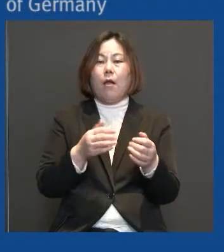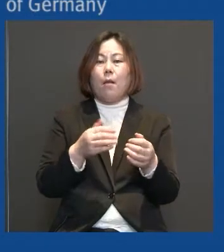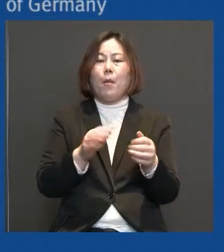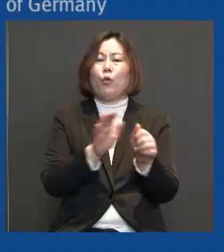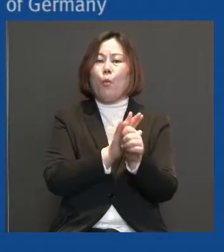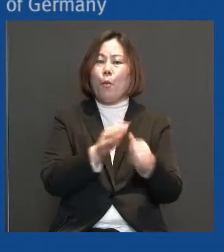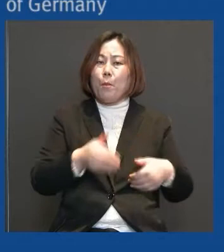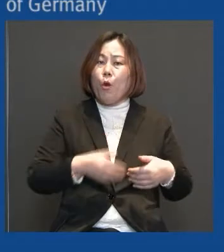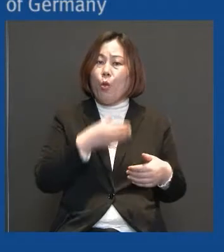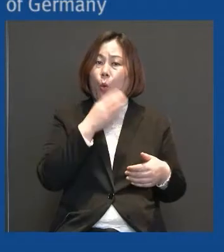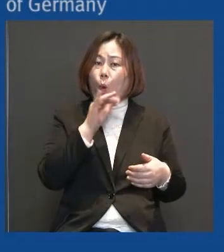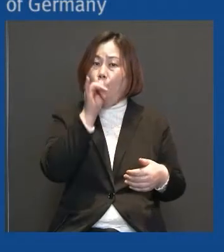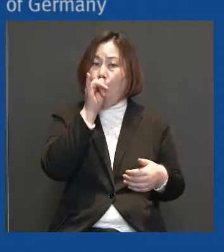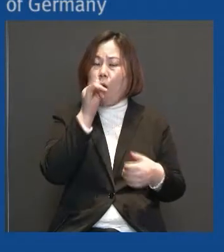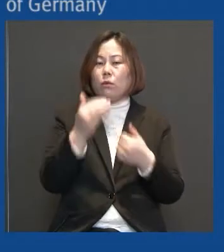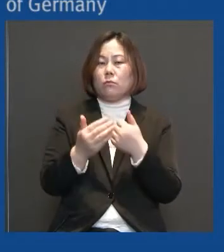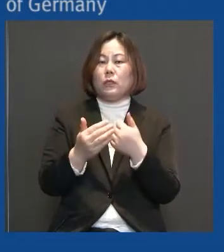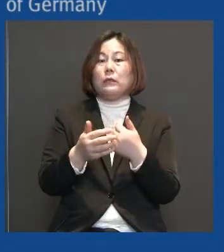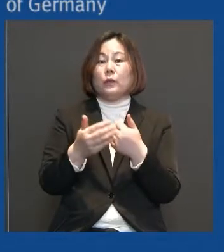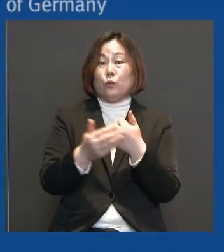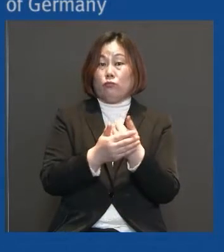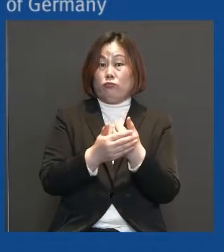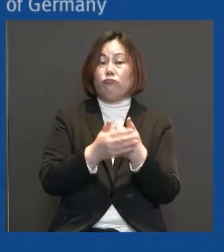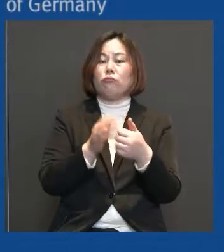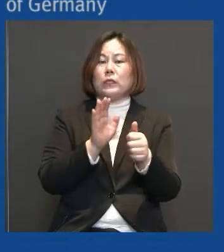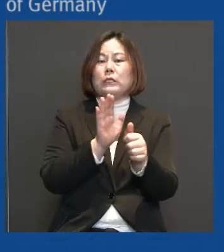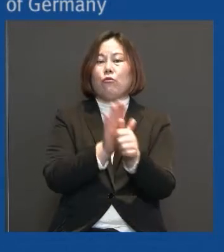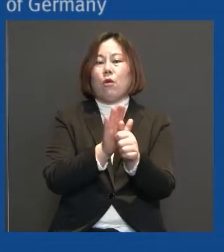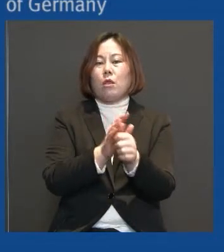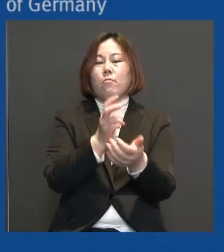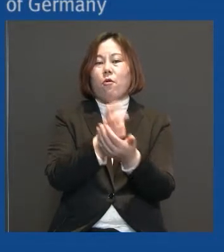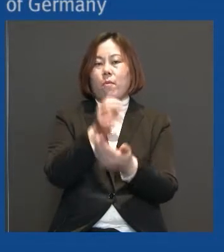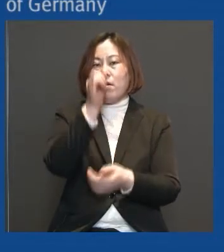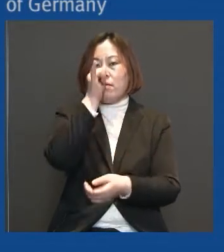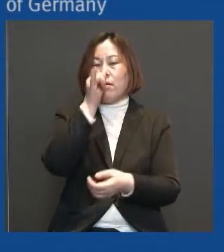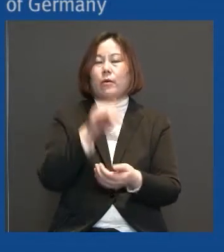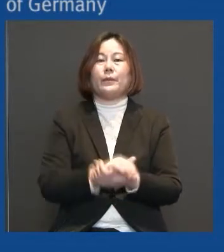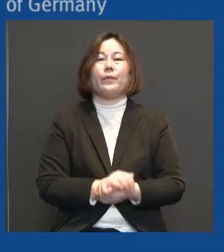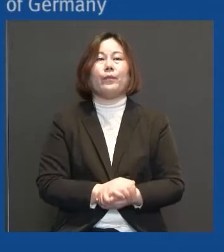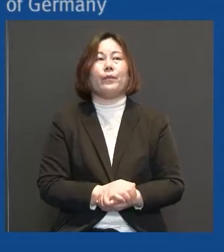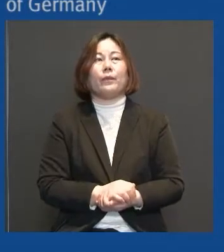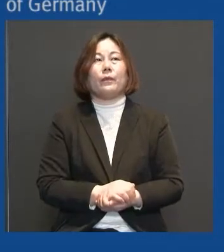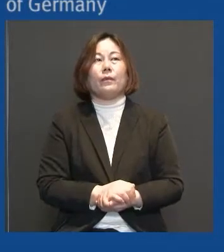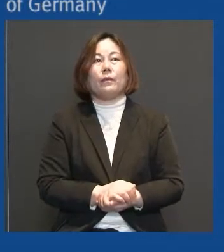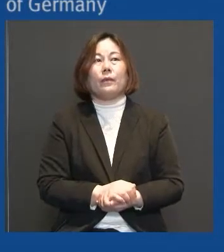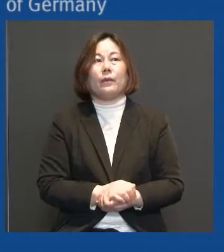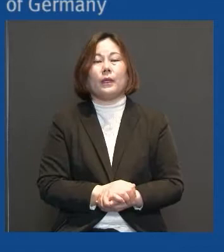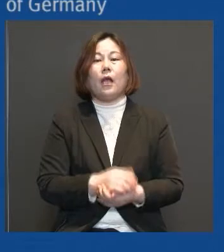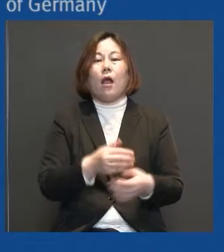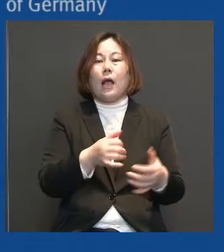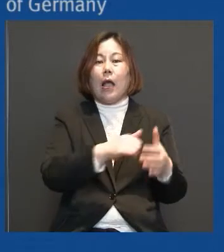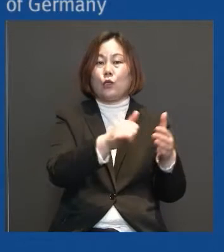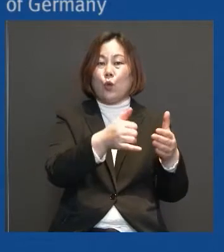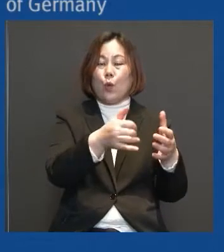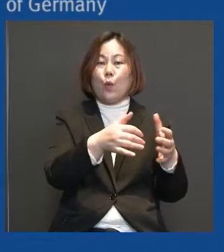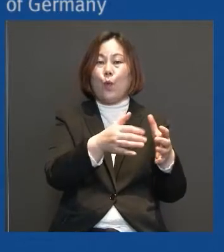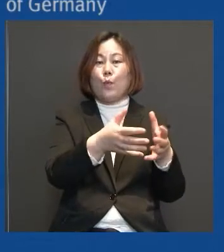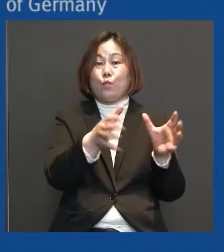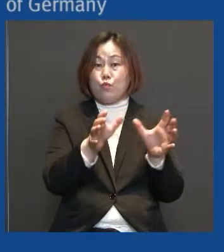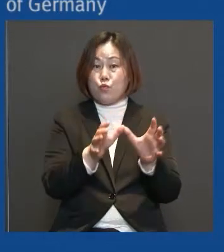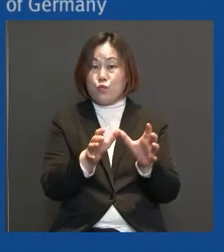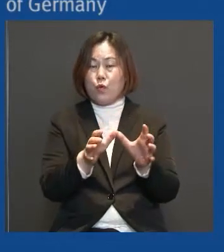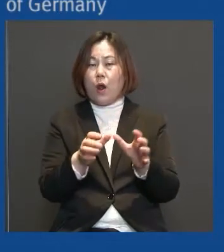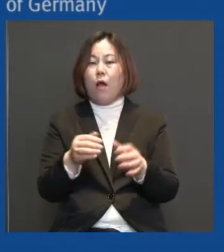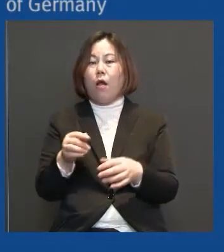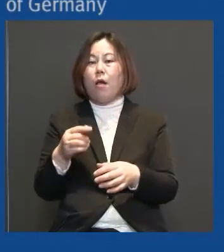Ministry for Family Affairs is working with the Federal Ministry of Health to improve the quality and the attractiveness of